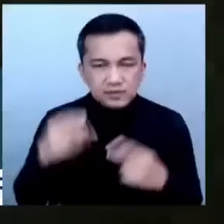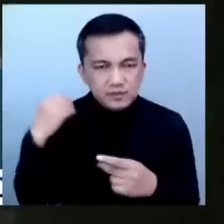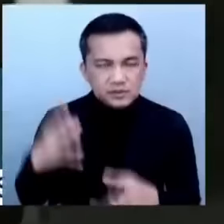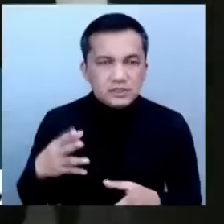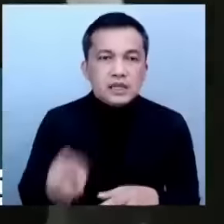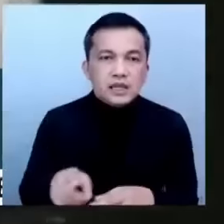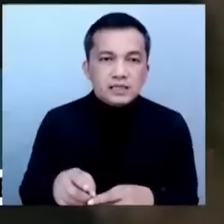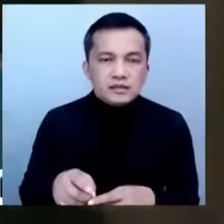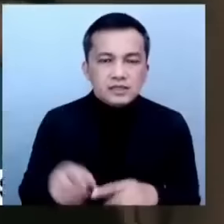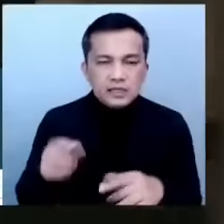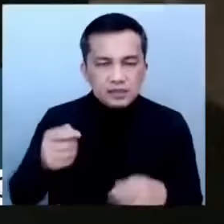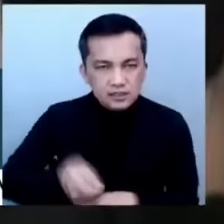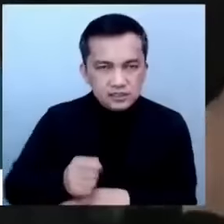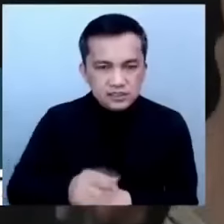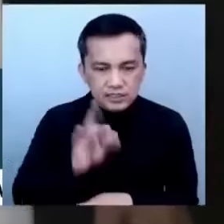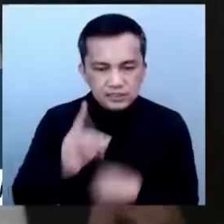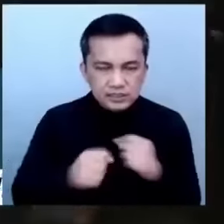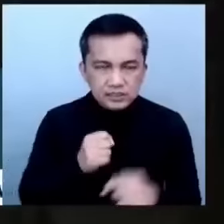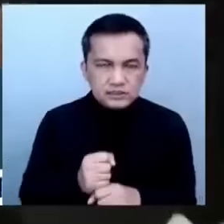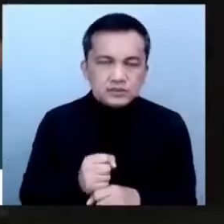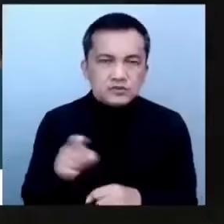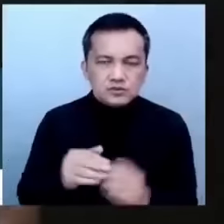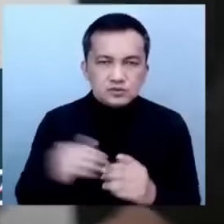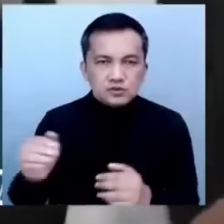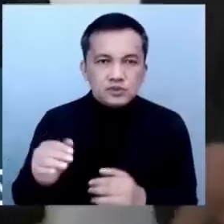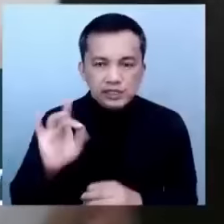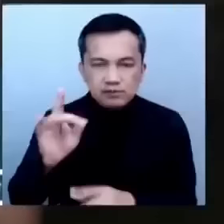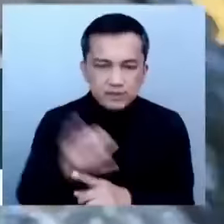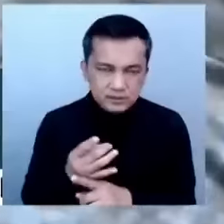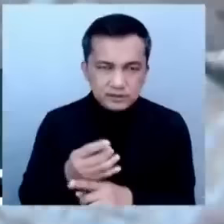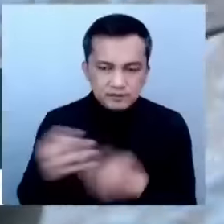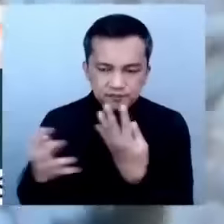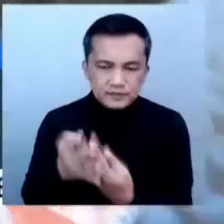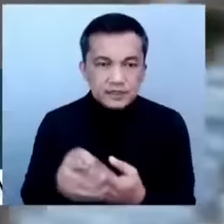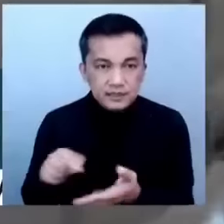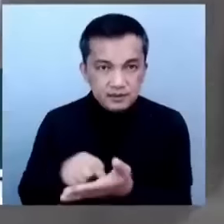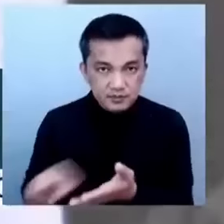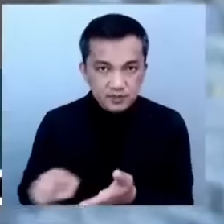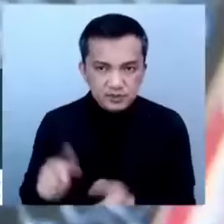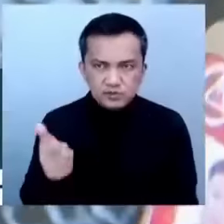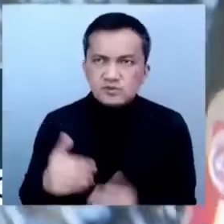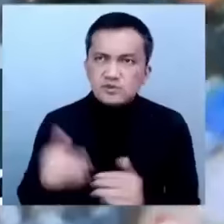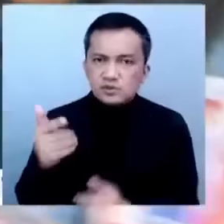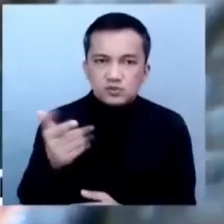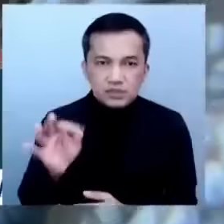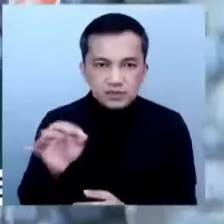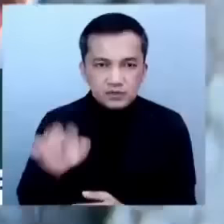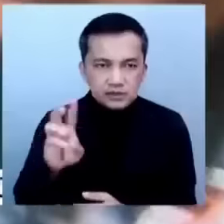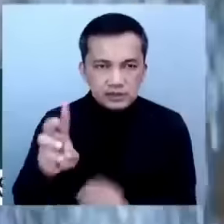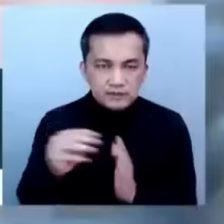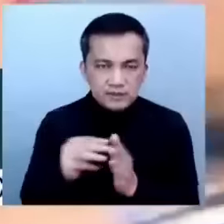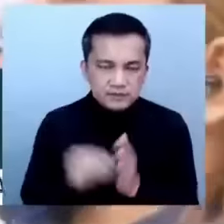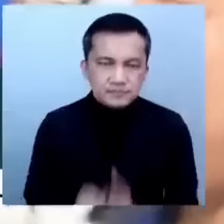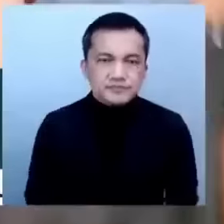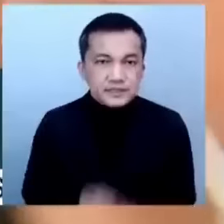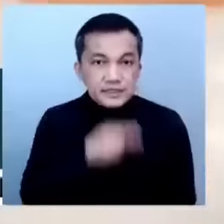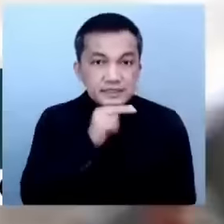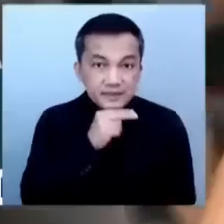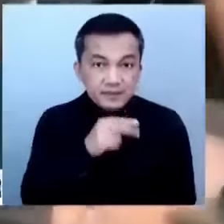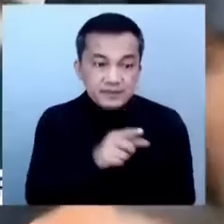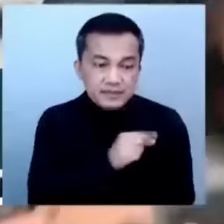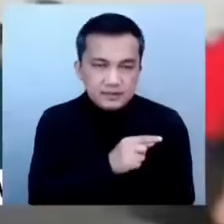to 10 years and 8 months imprisonment. She needs to pay a fine of more than 29.6 million pesos. Napoles is also guilty